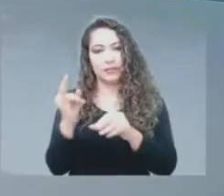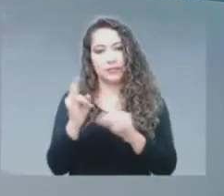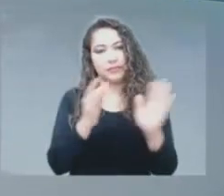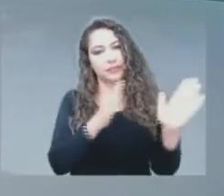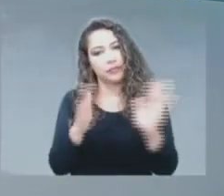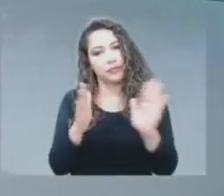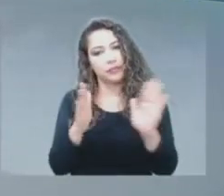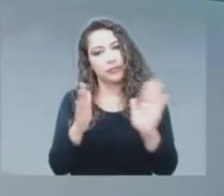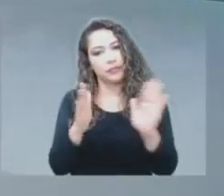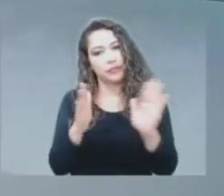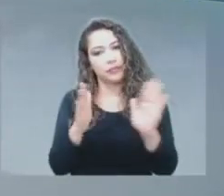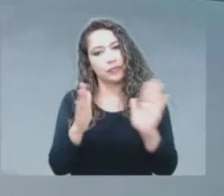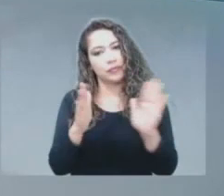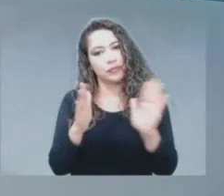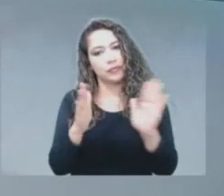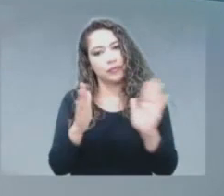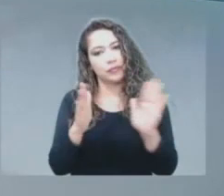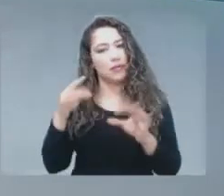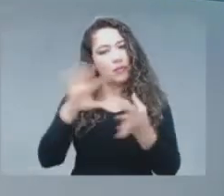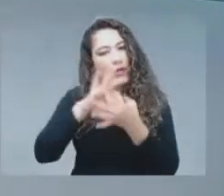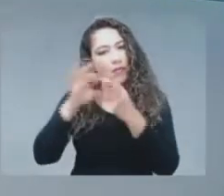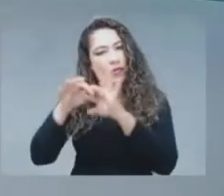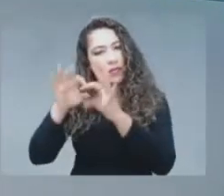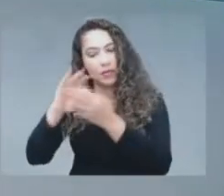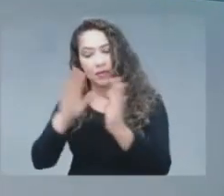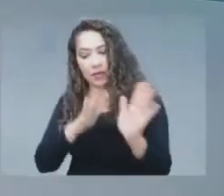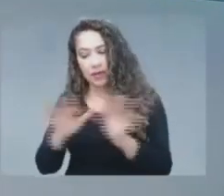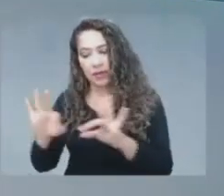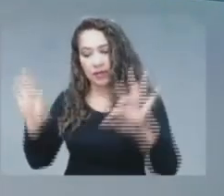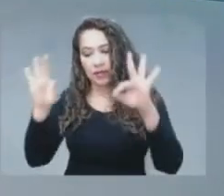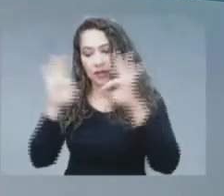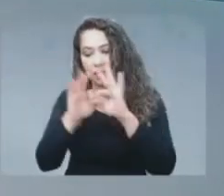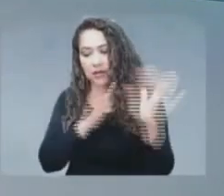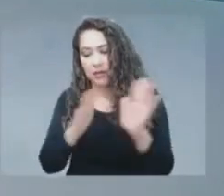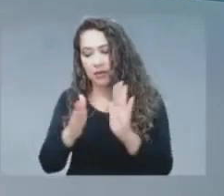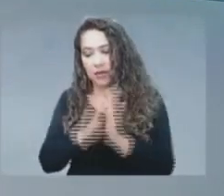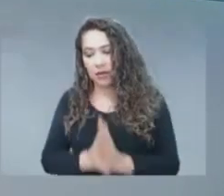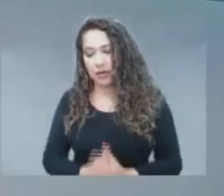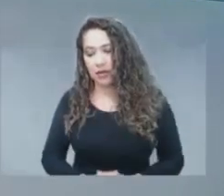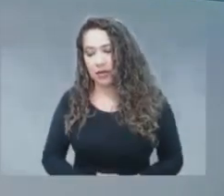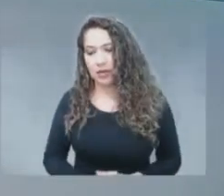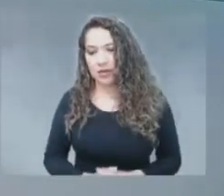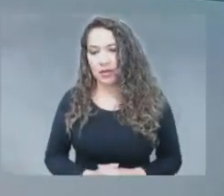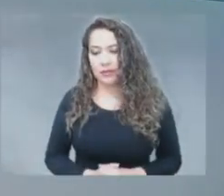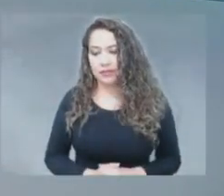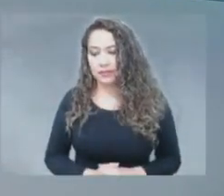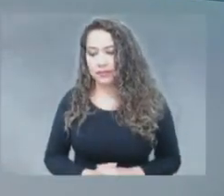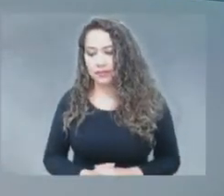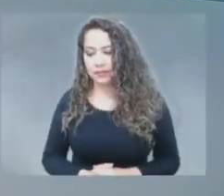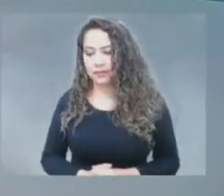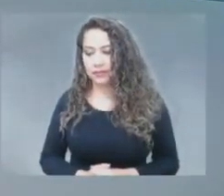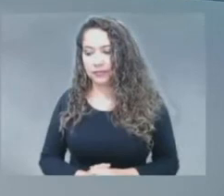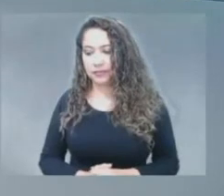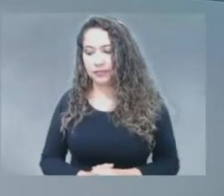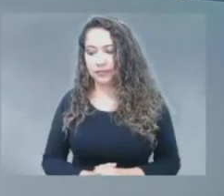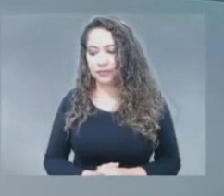05 of 2020. And the idea is to have more connectivity. We can facilitate